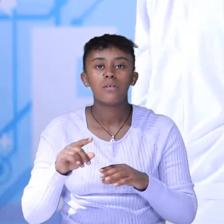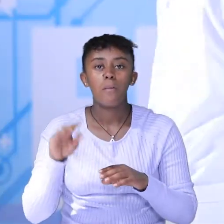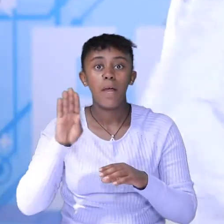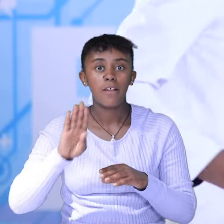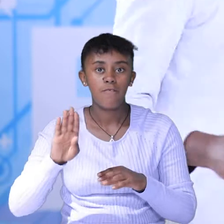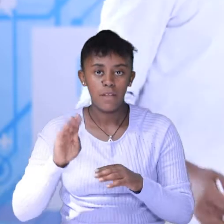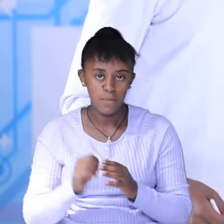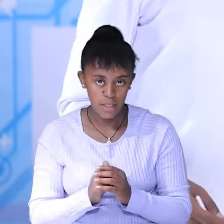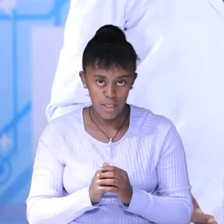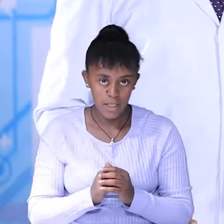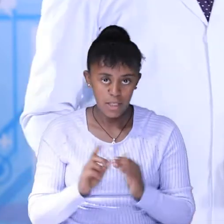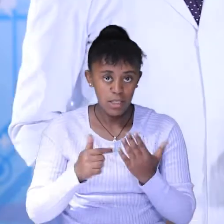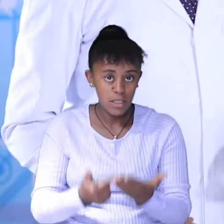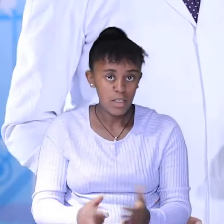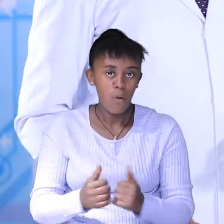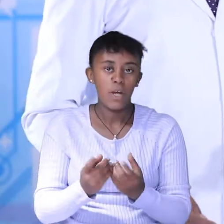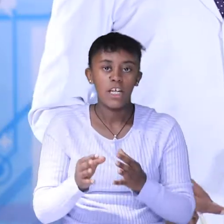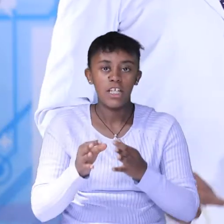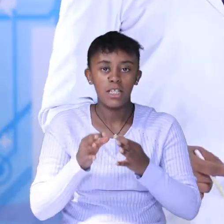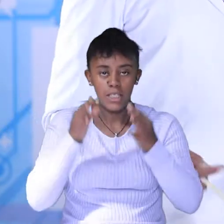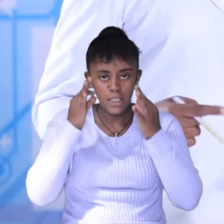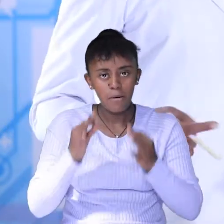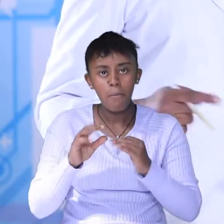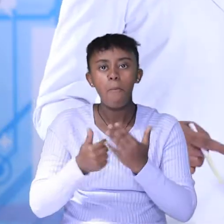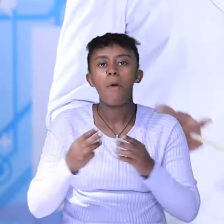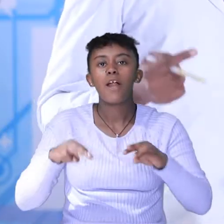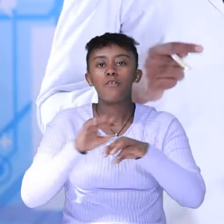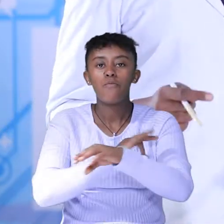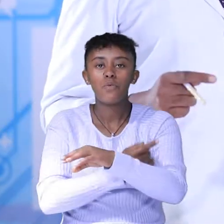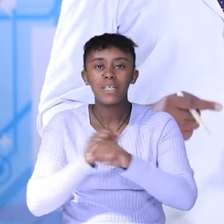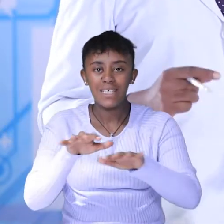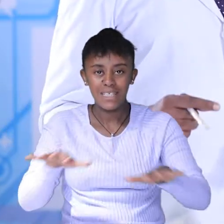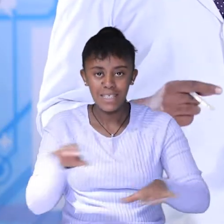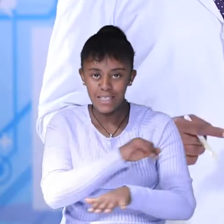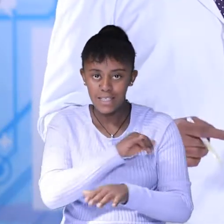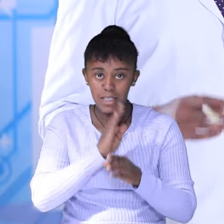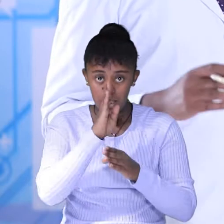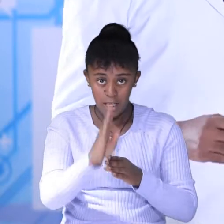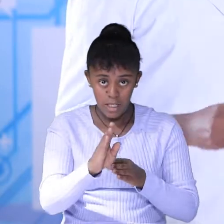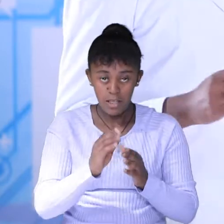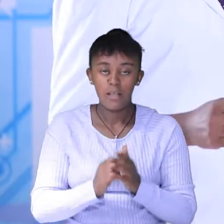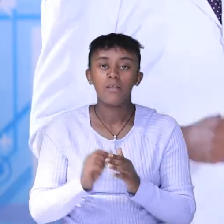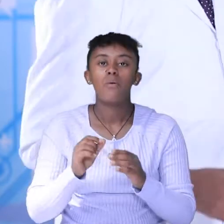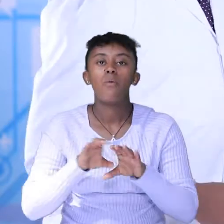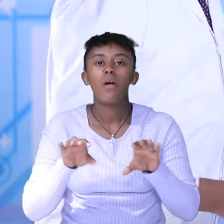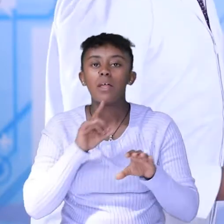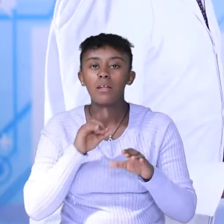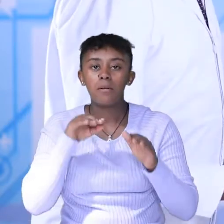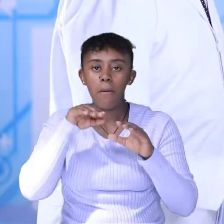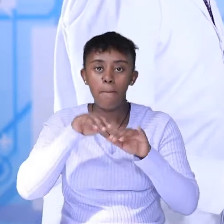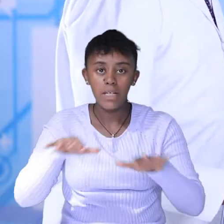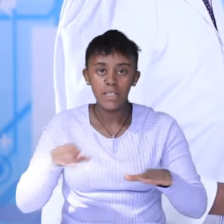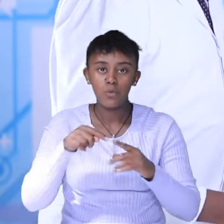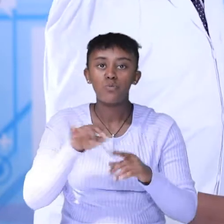B. This is how we determine the magnetic force exerted on a straight current carrying conductor immersed into a